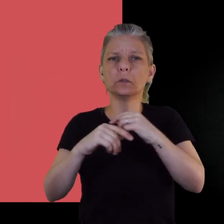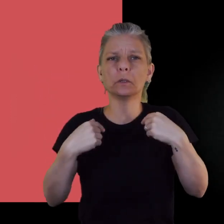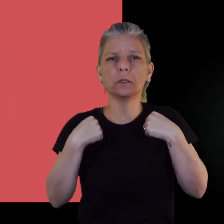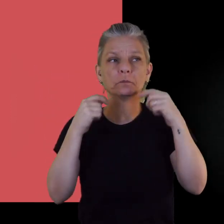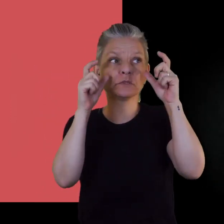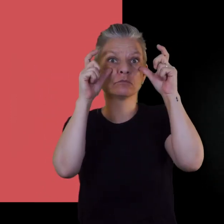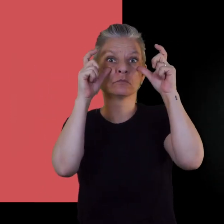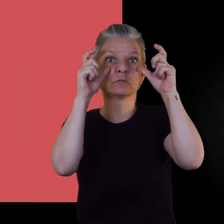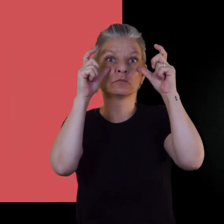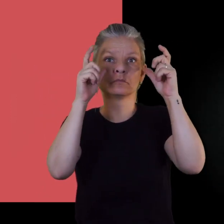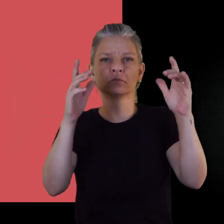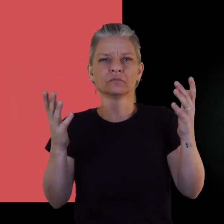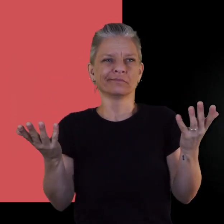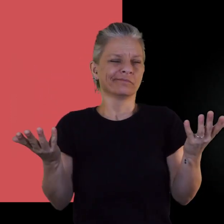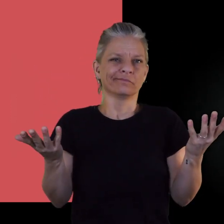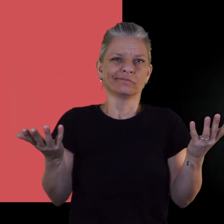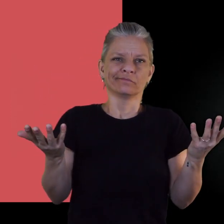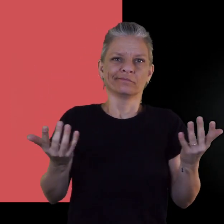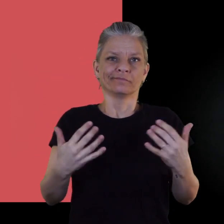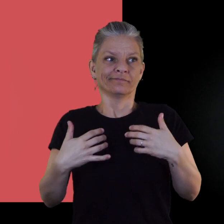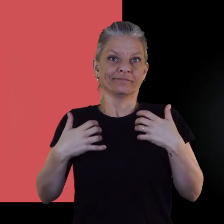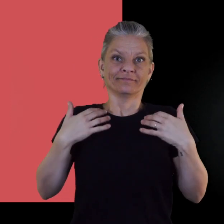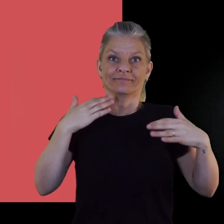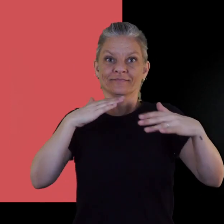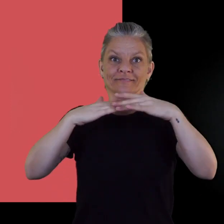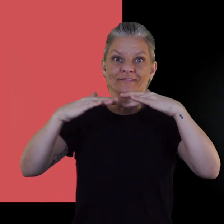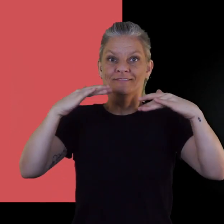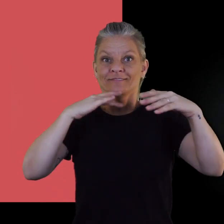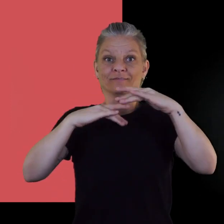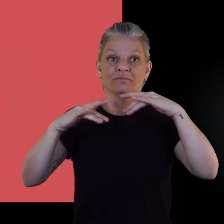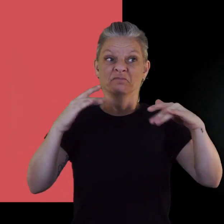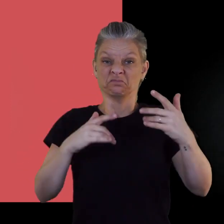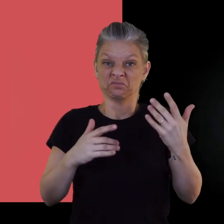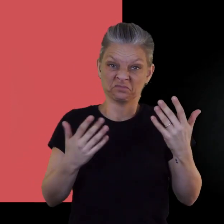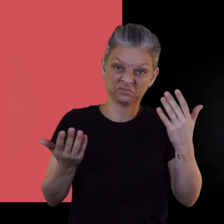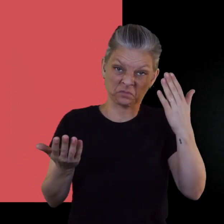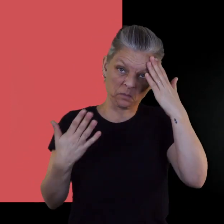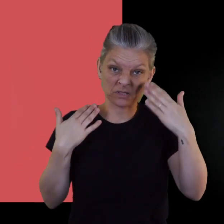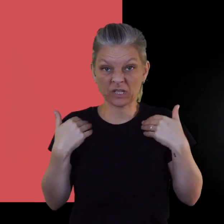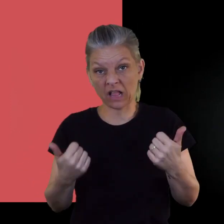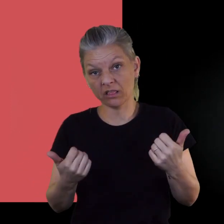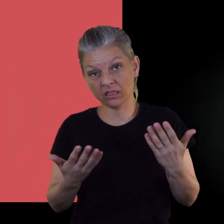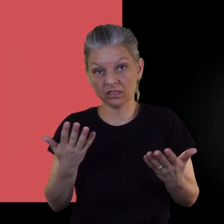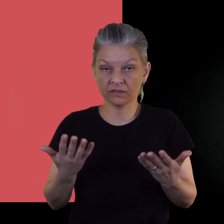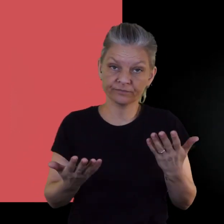but while I'm up I might as well release some of this excitement. if only for my mental